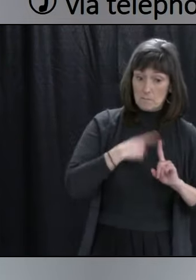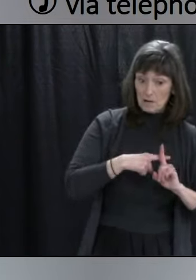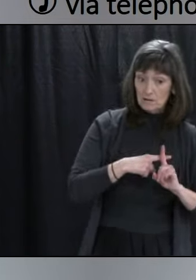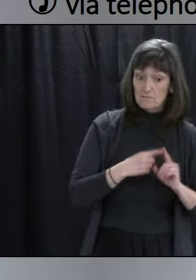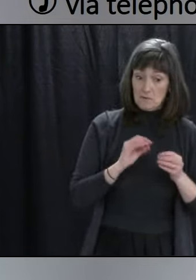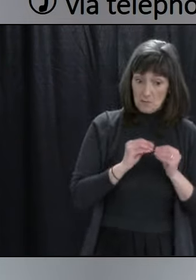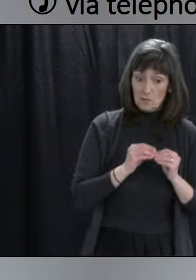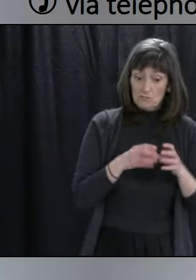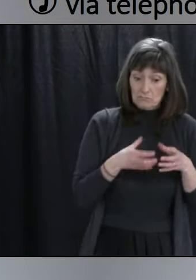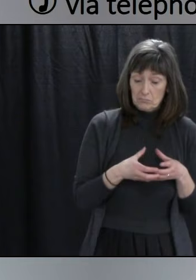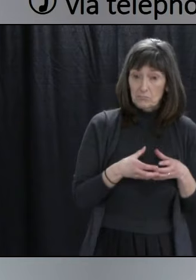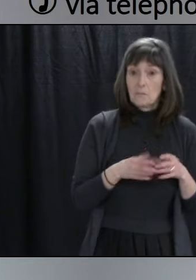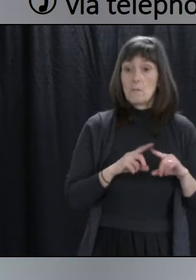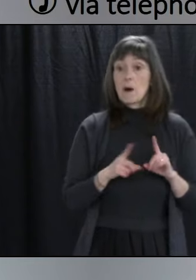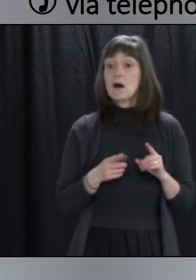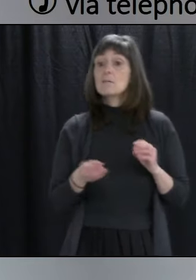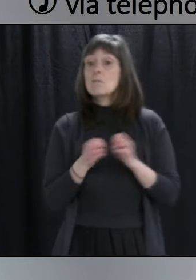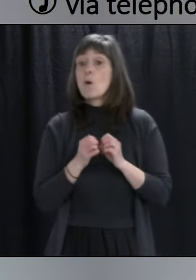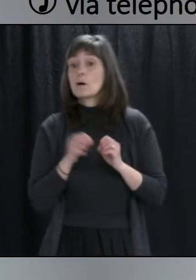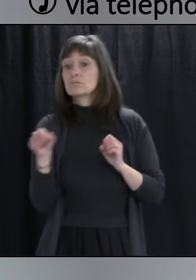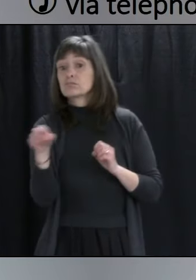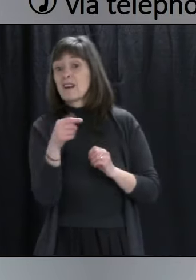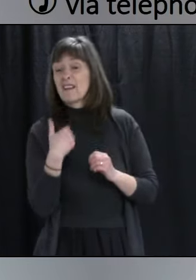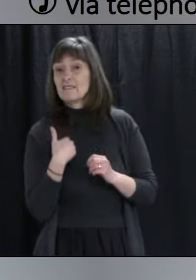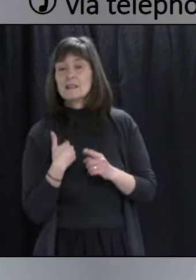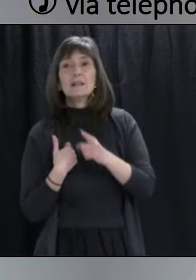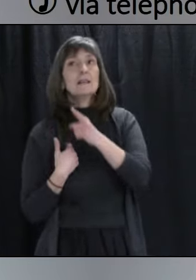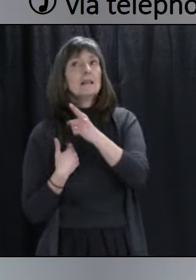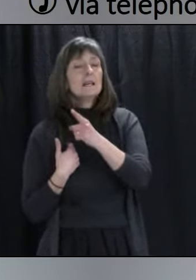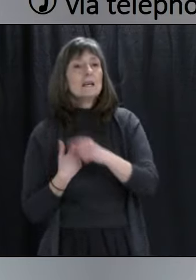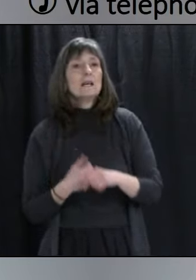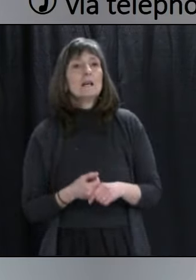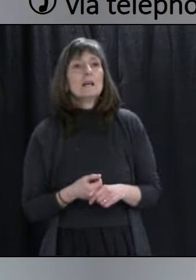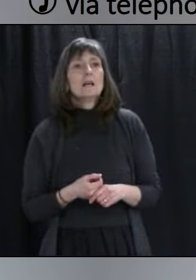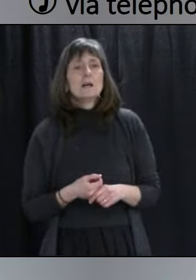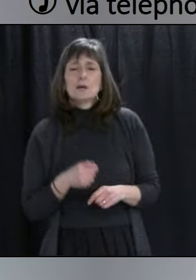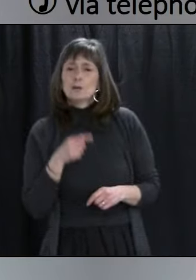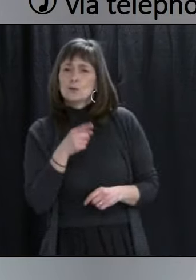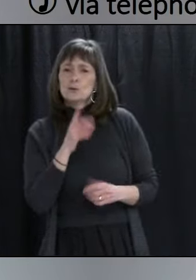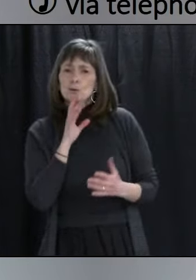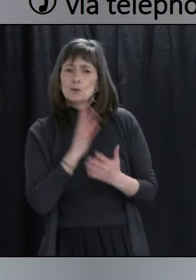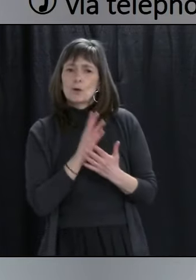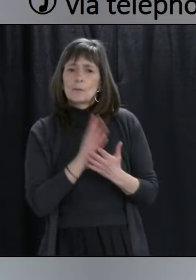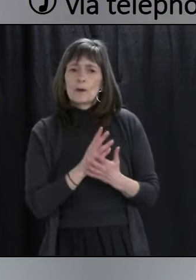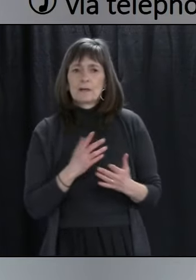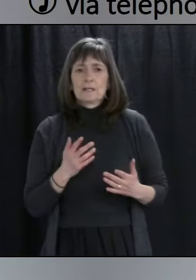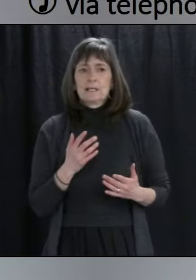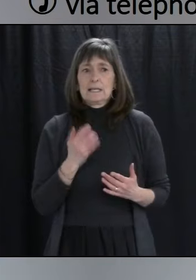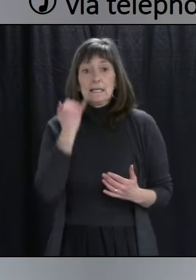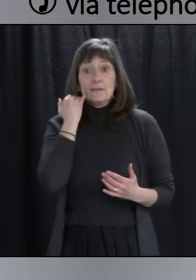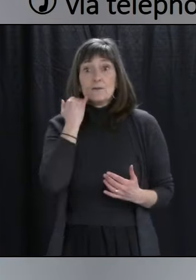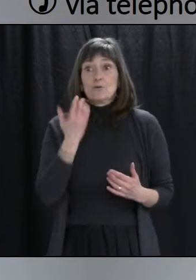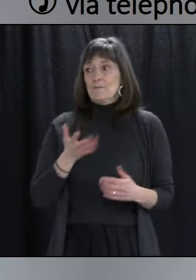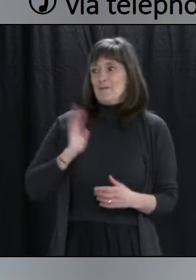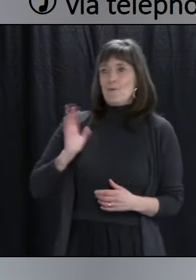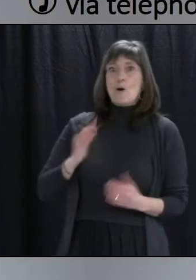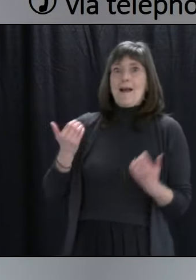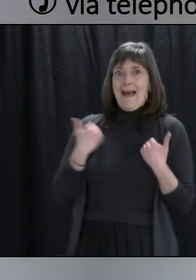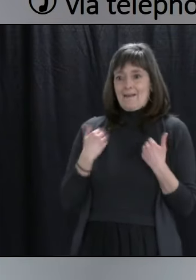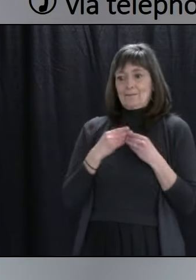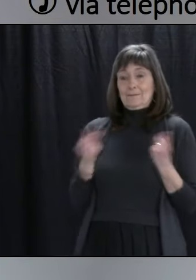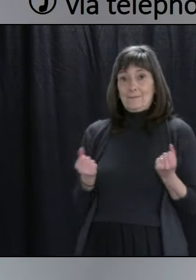tracing? You're talking about people who may have had the disease. Anybody currently who presents with their family doctor